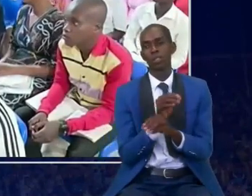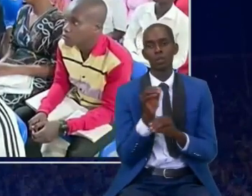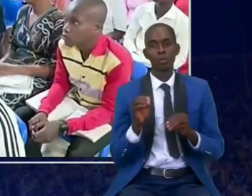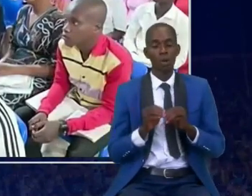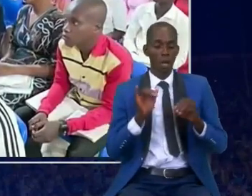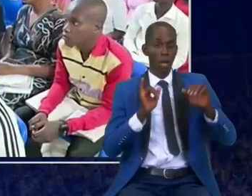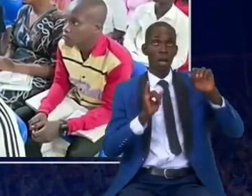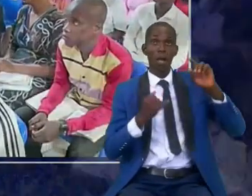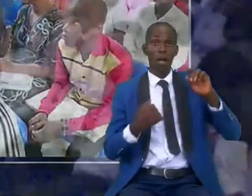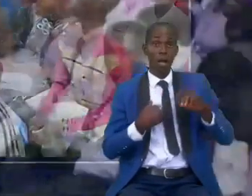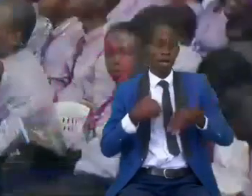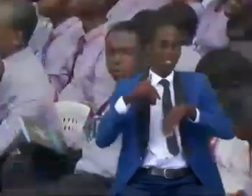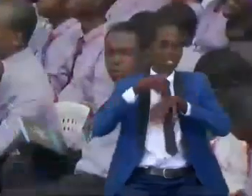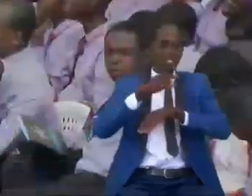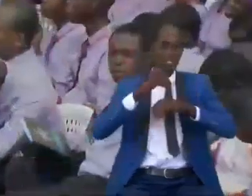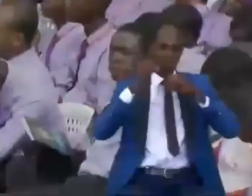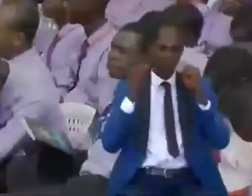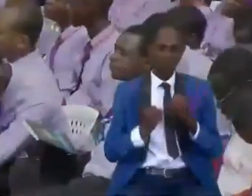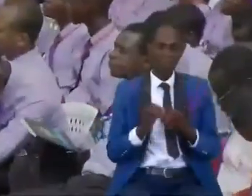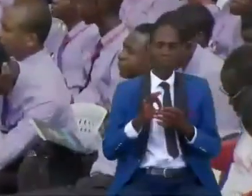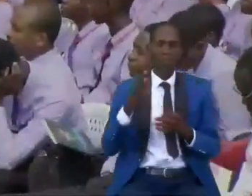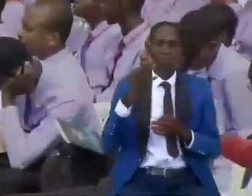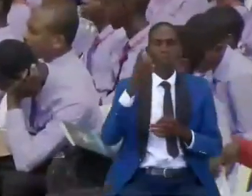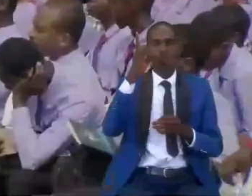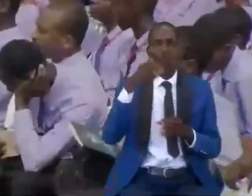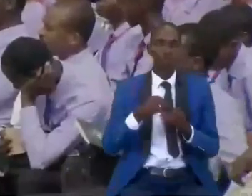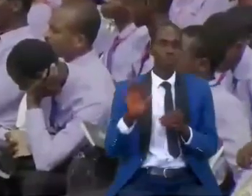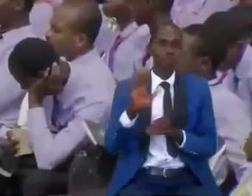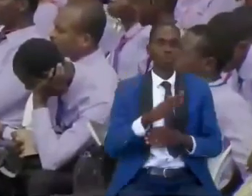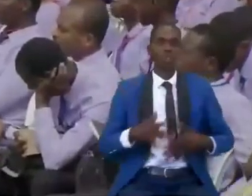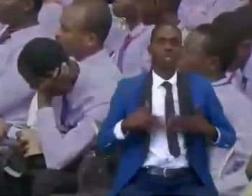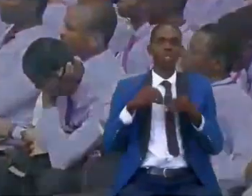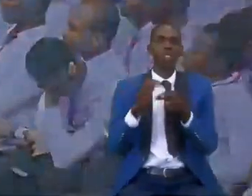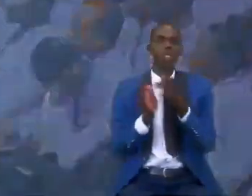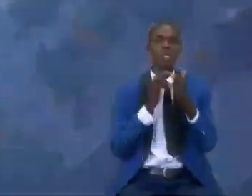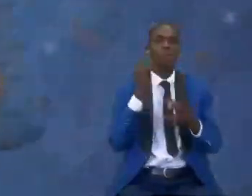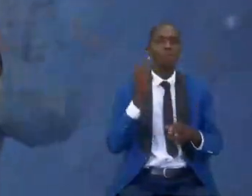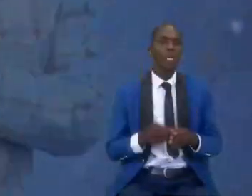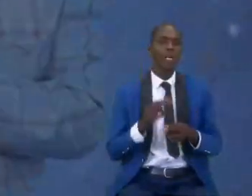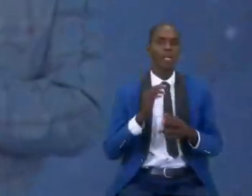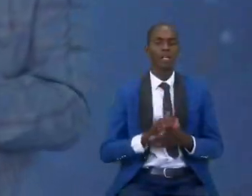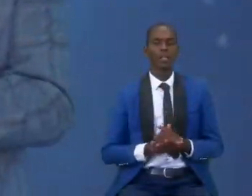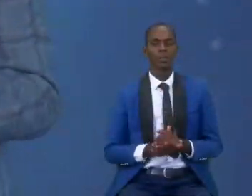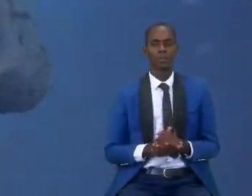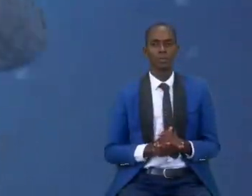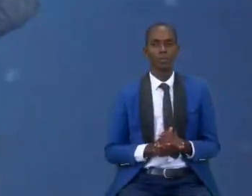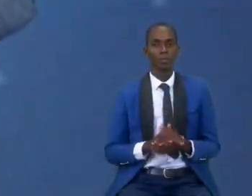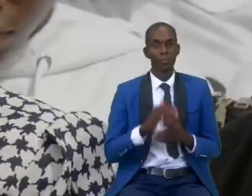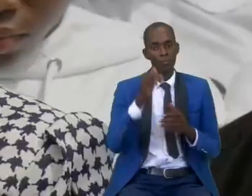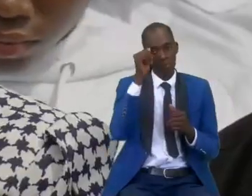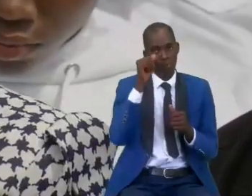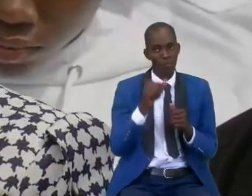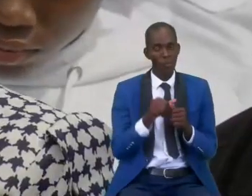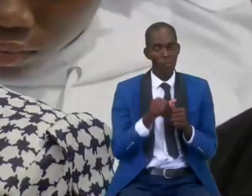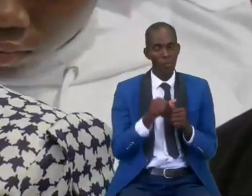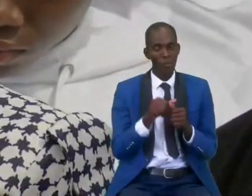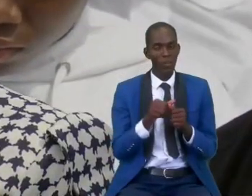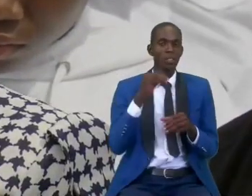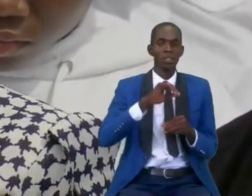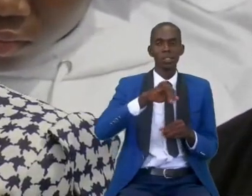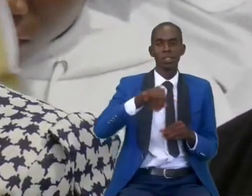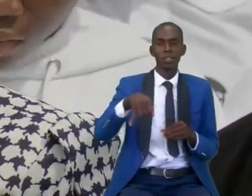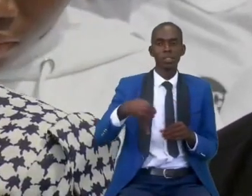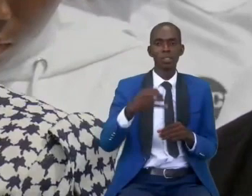in Jesus' name. Then look at Jeremiah chapter 1, and I'm reading from verse 5.